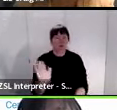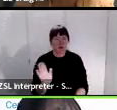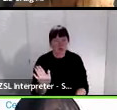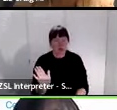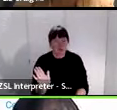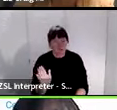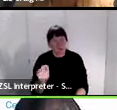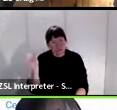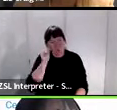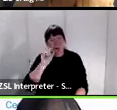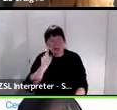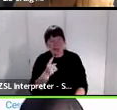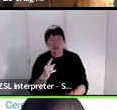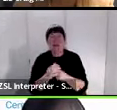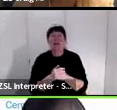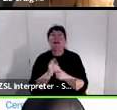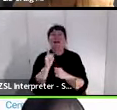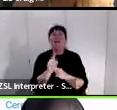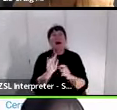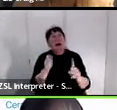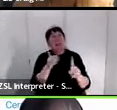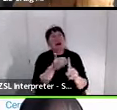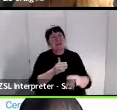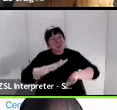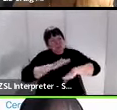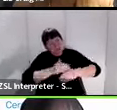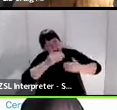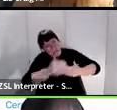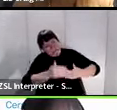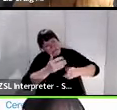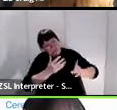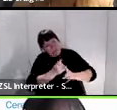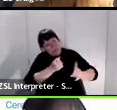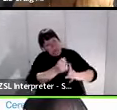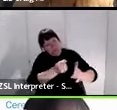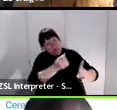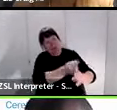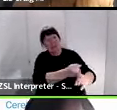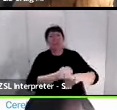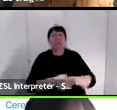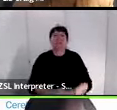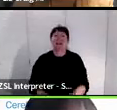But a pathway to somewhere. At the moment, it's a pathway to nowhere.